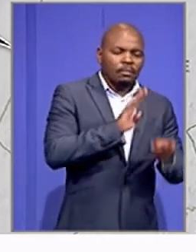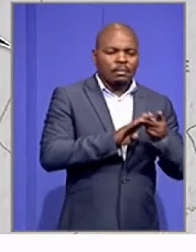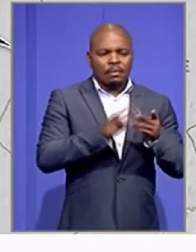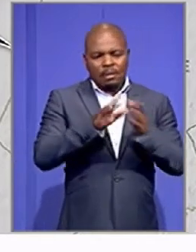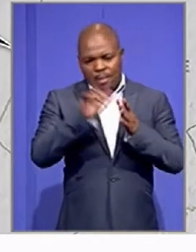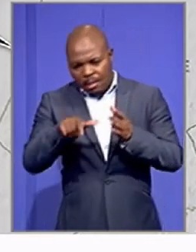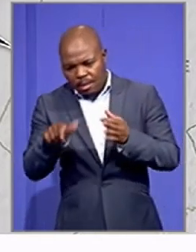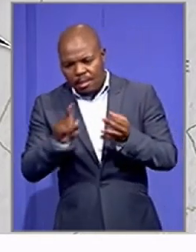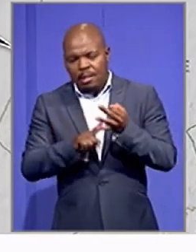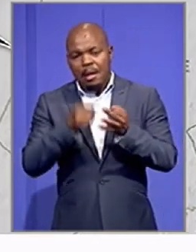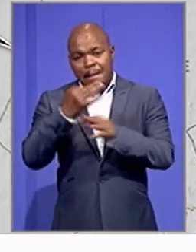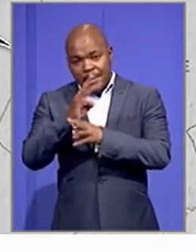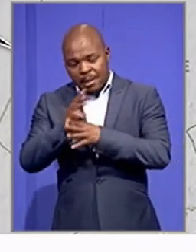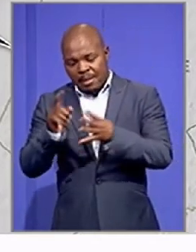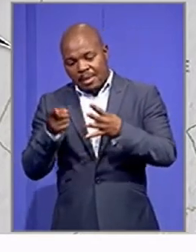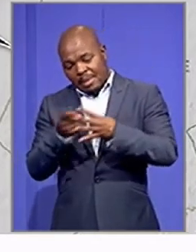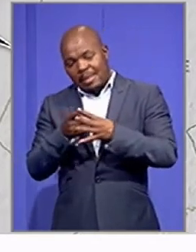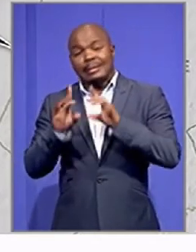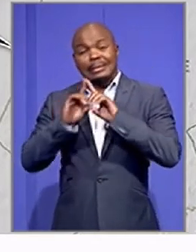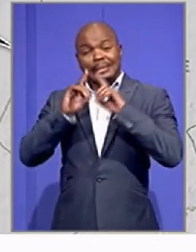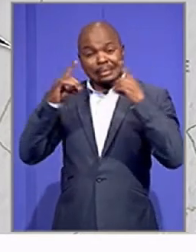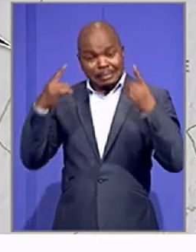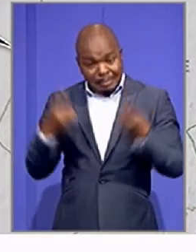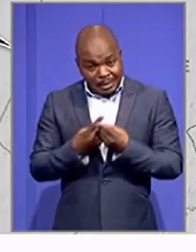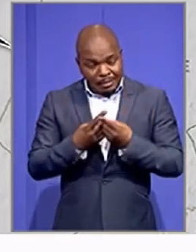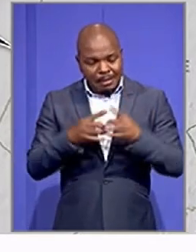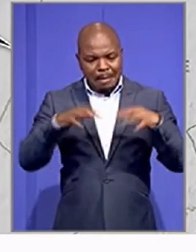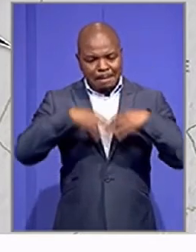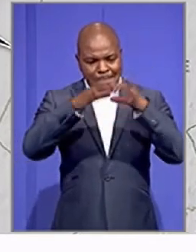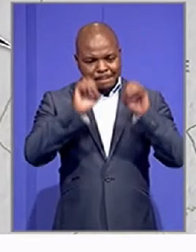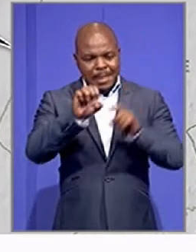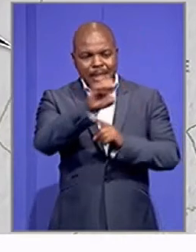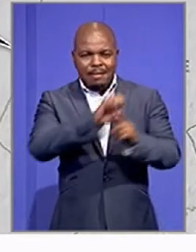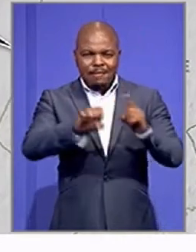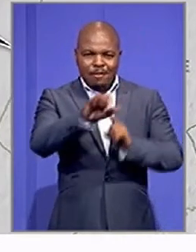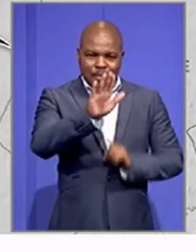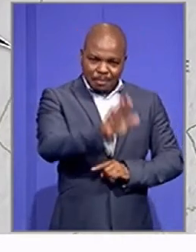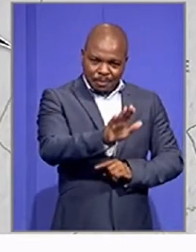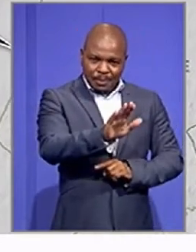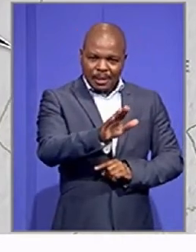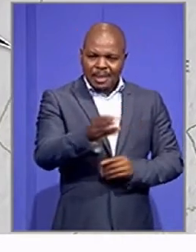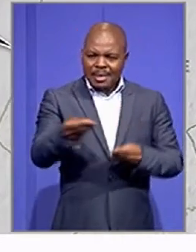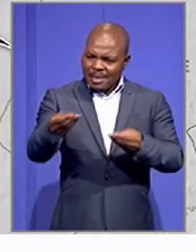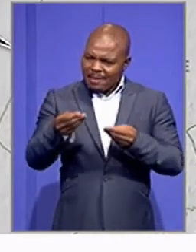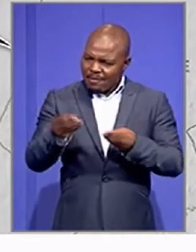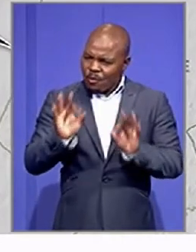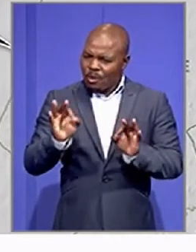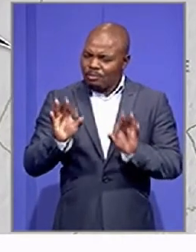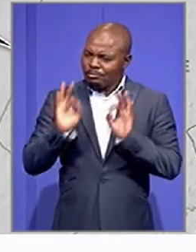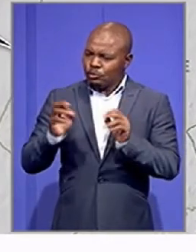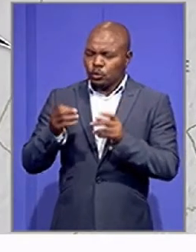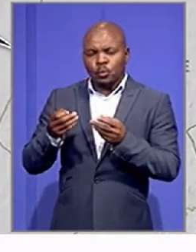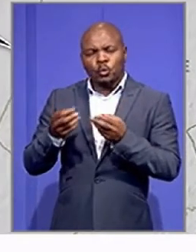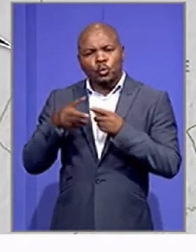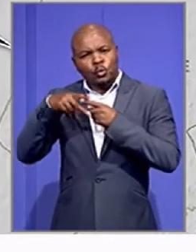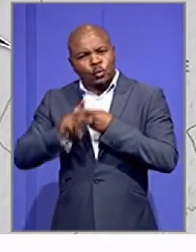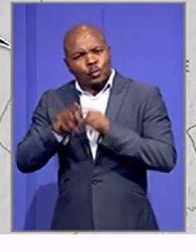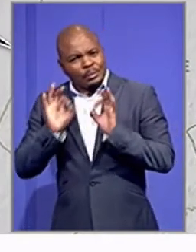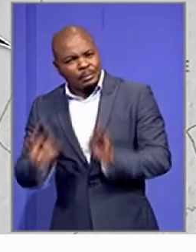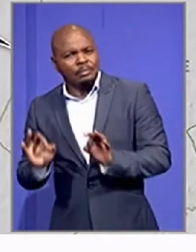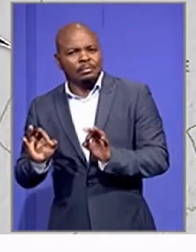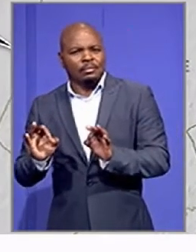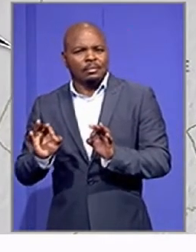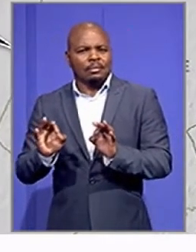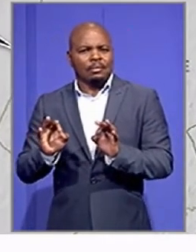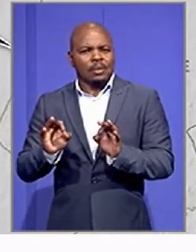parents, and the department, creating a conducive environment by providing us with all the necessary tools for us to be able to